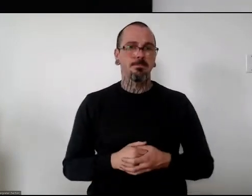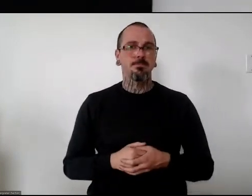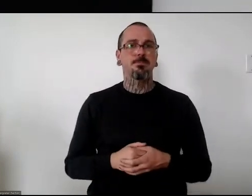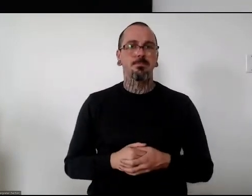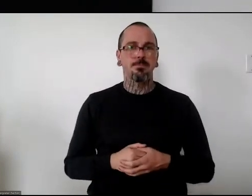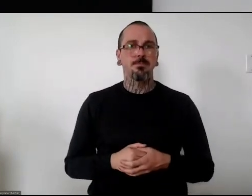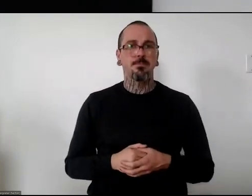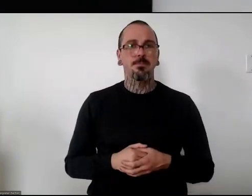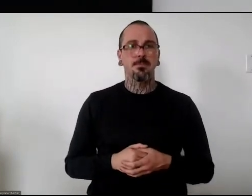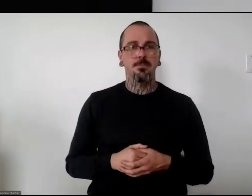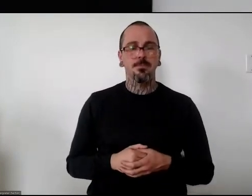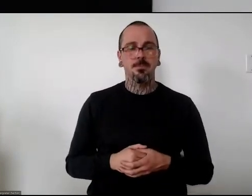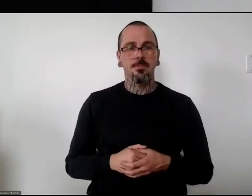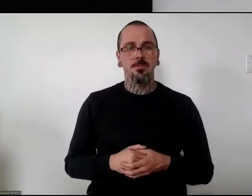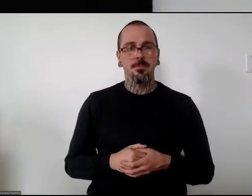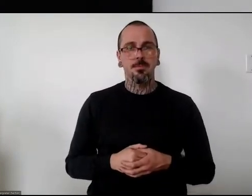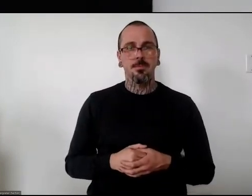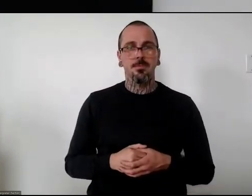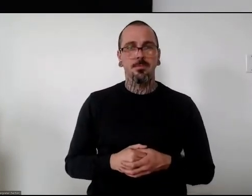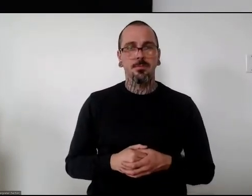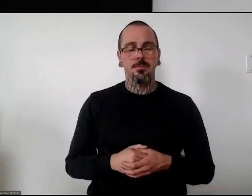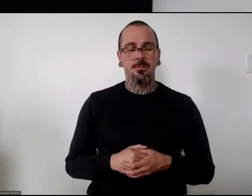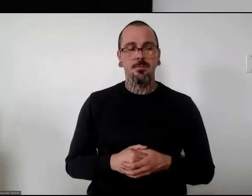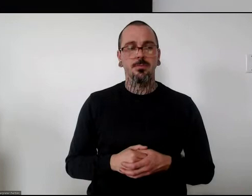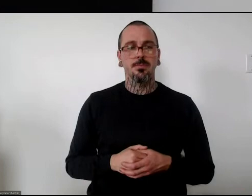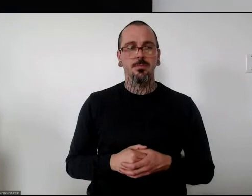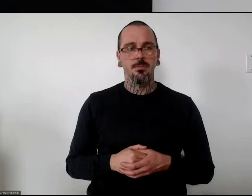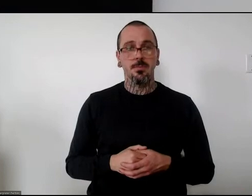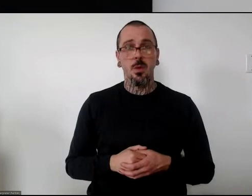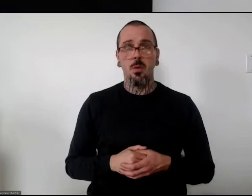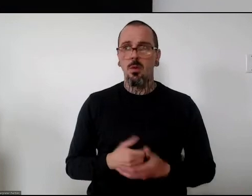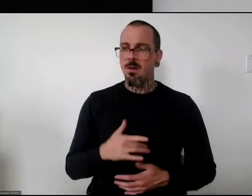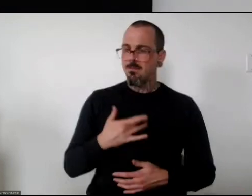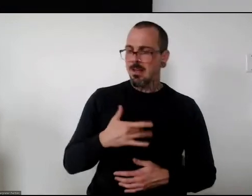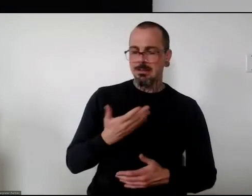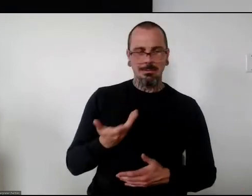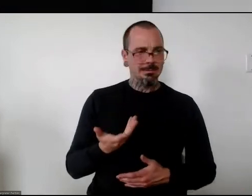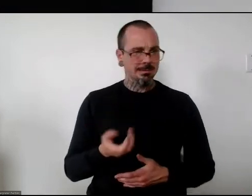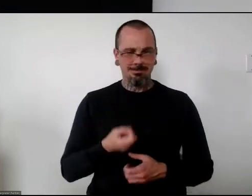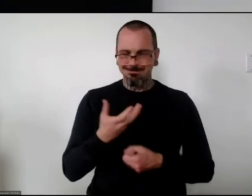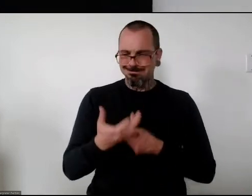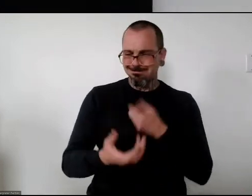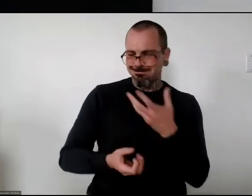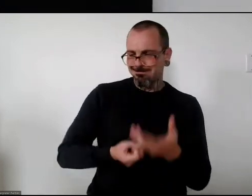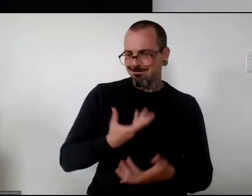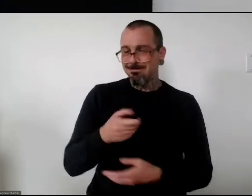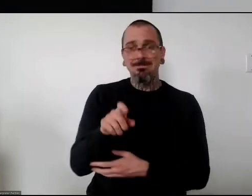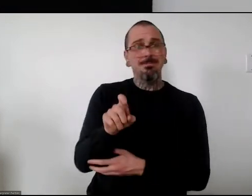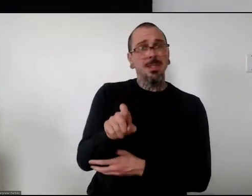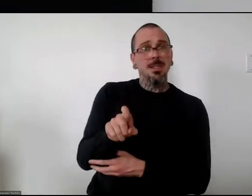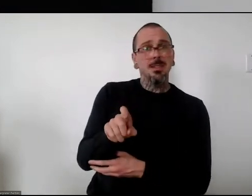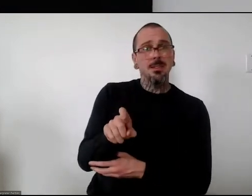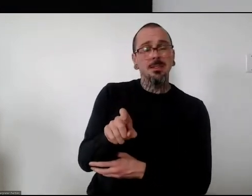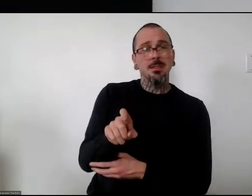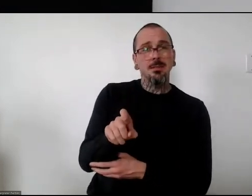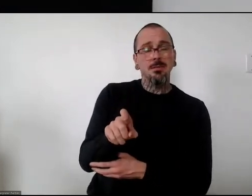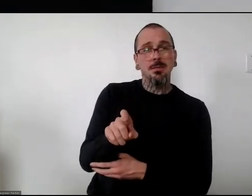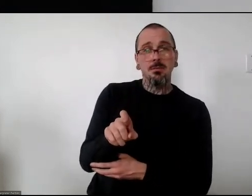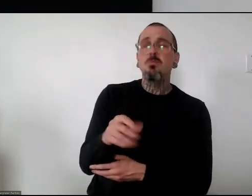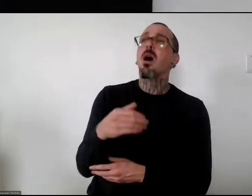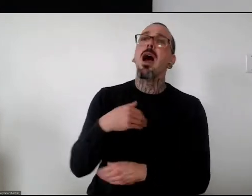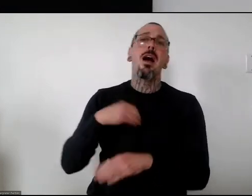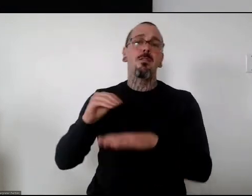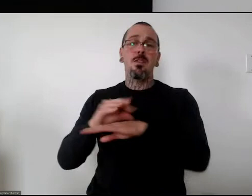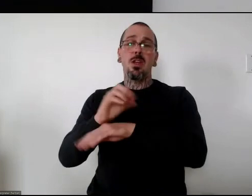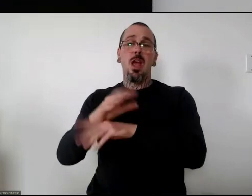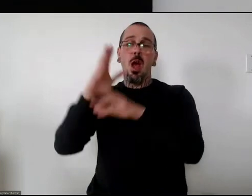like to talk with someone today, we've also arranged with our employee assistance program to have a couple of counselors here on site, and